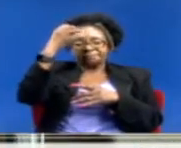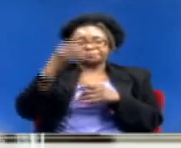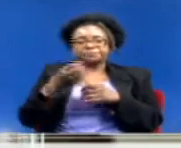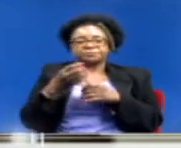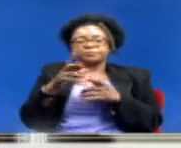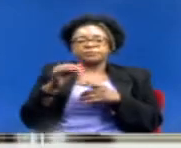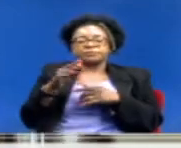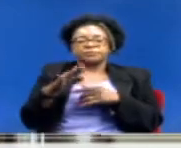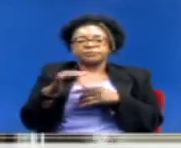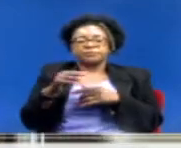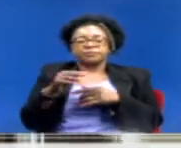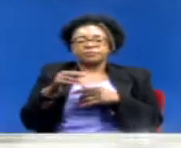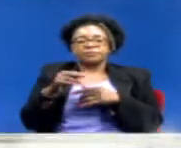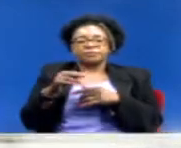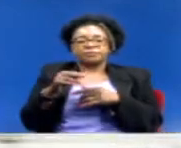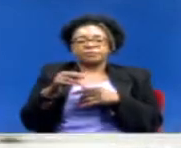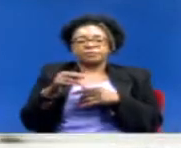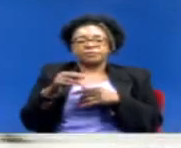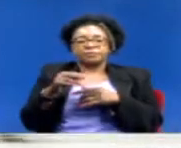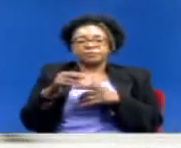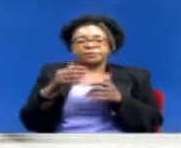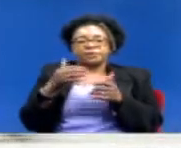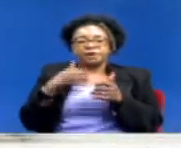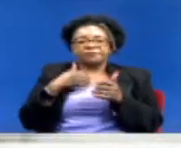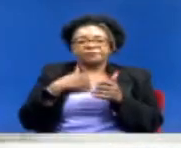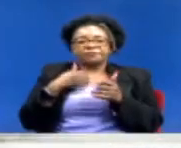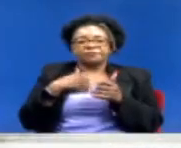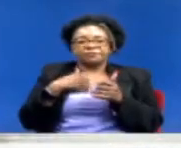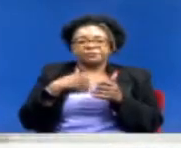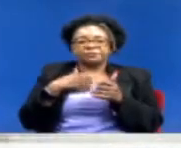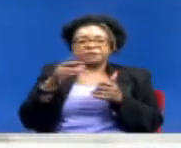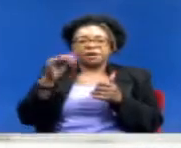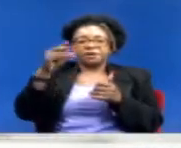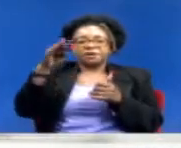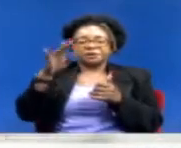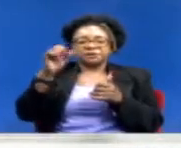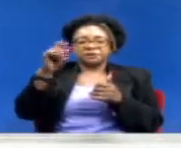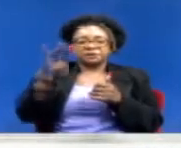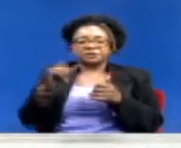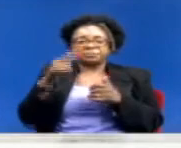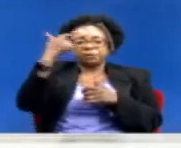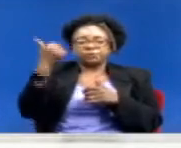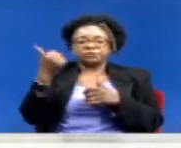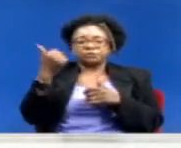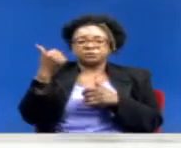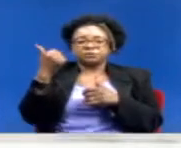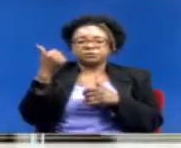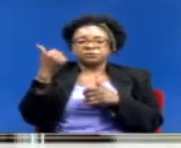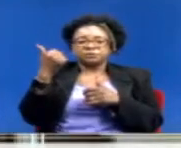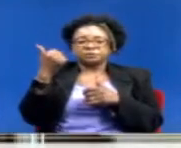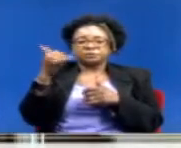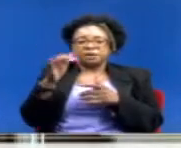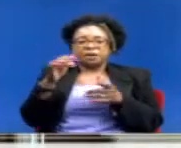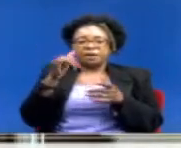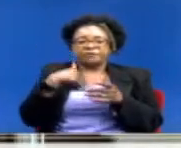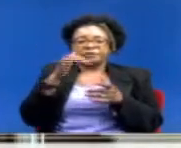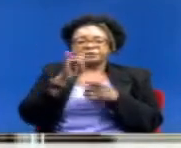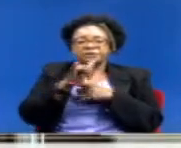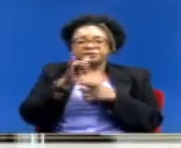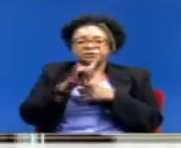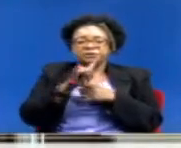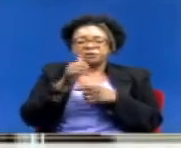And I have a ring sight, like basically a stick like this with a ring that shows